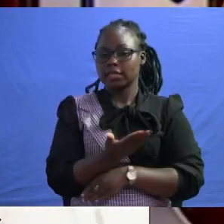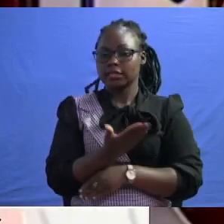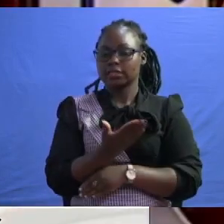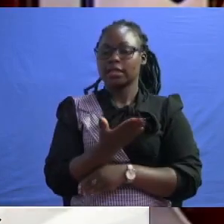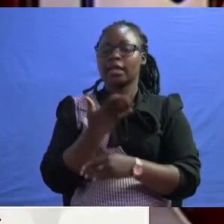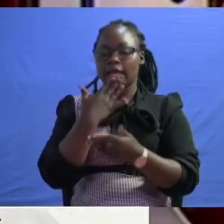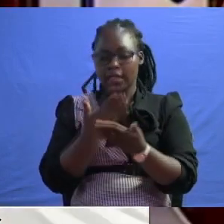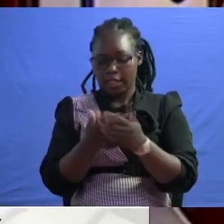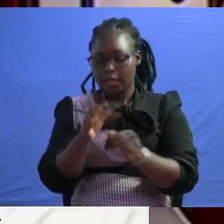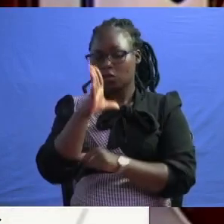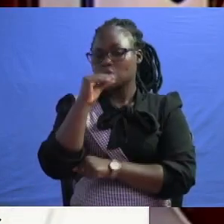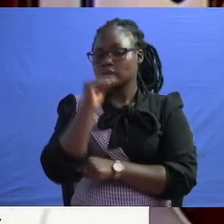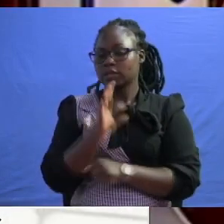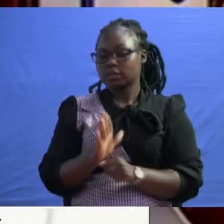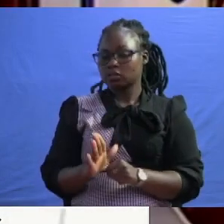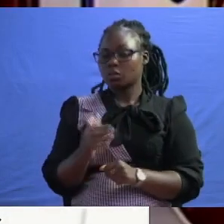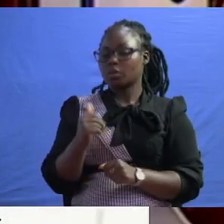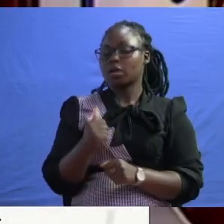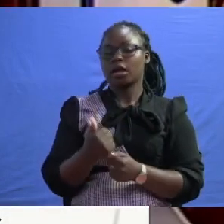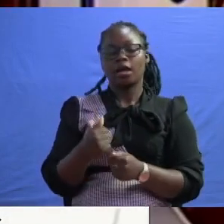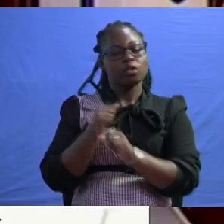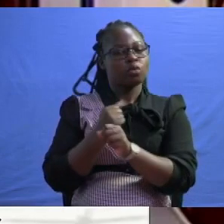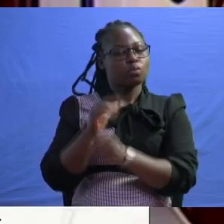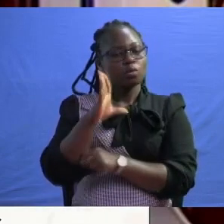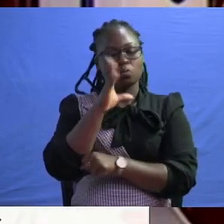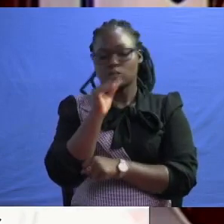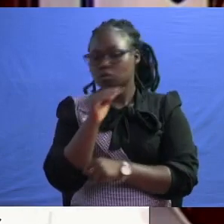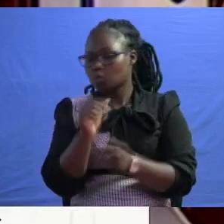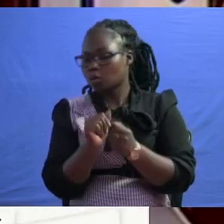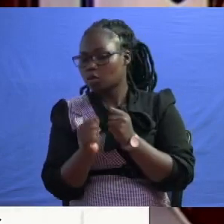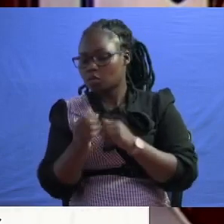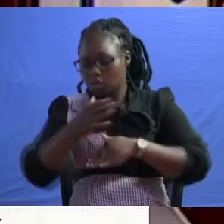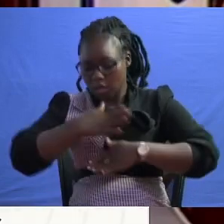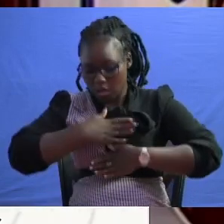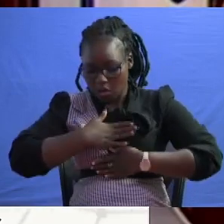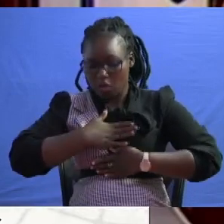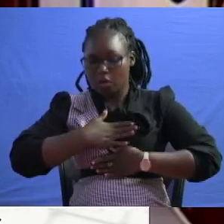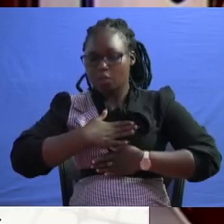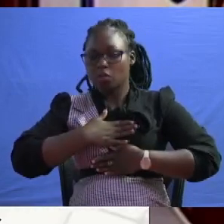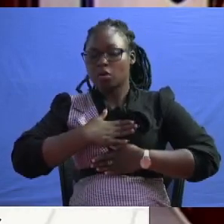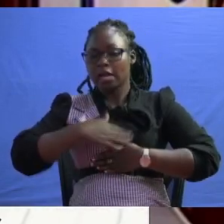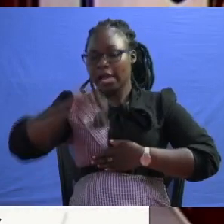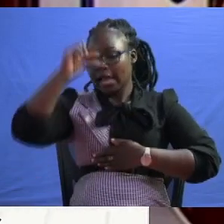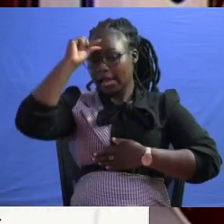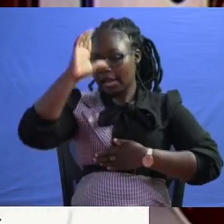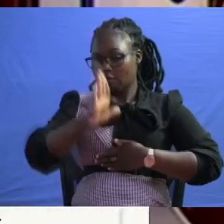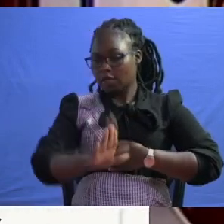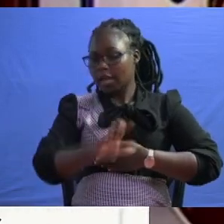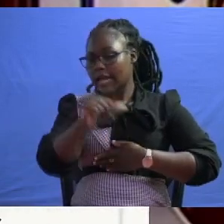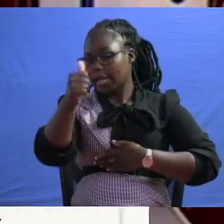Thank you, Madam Speaker. We have never spoken with His Excellency, the Deputy Governor, anytime